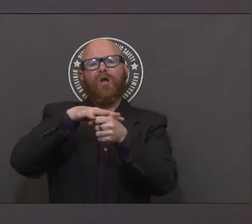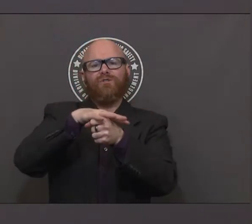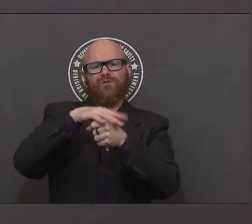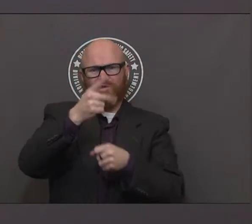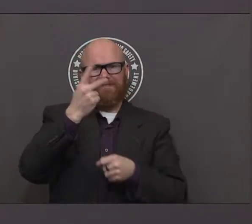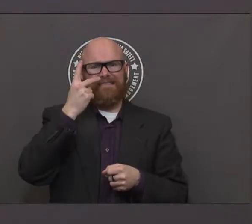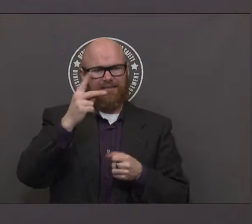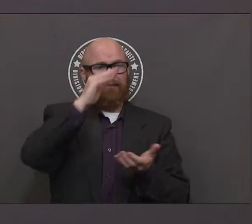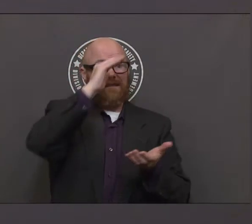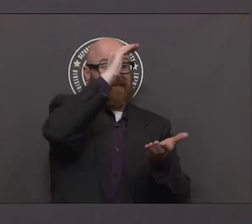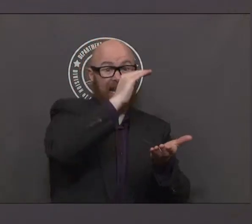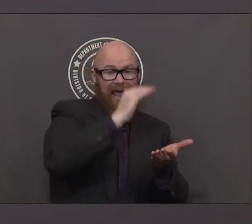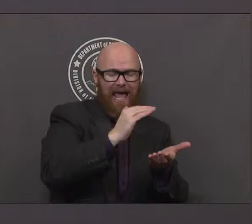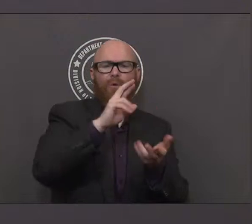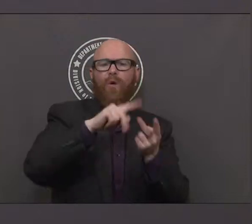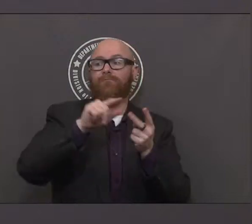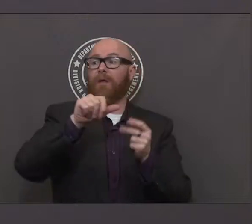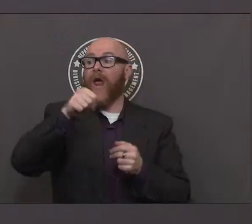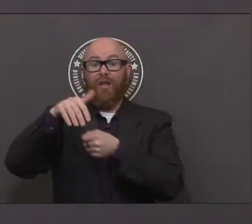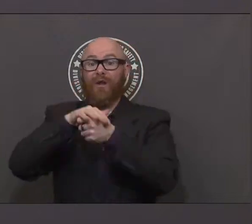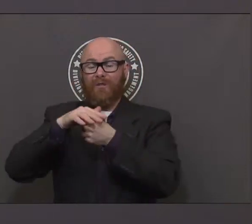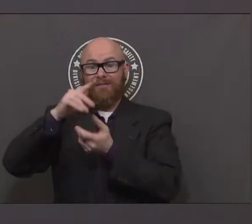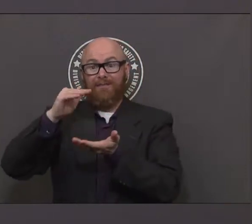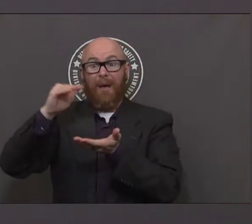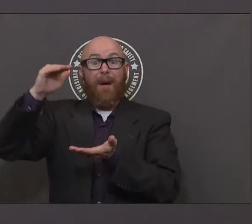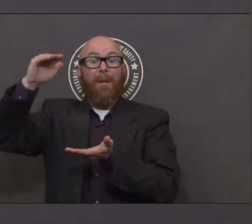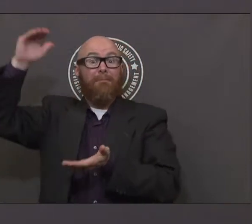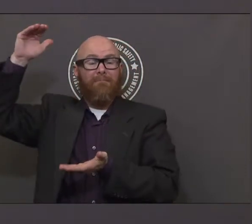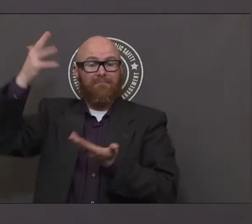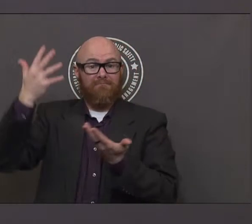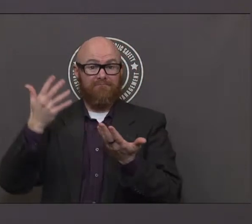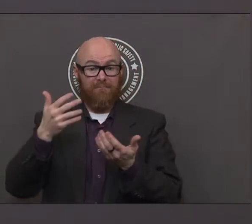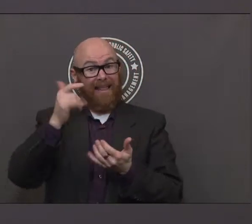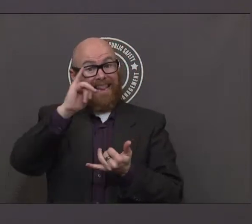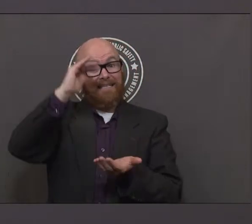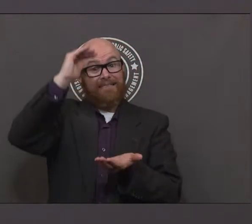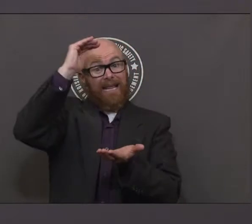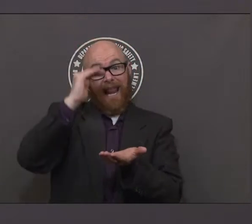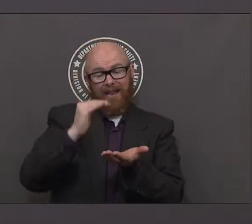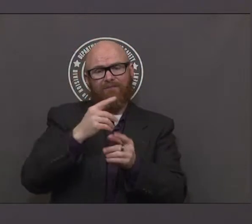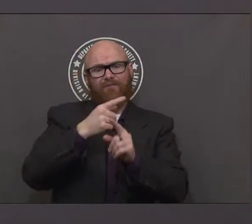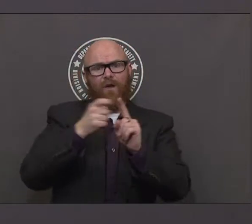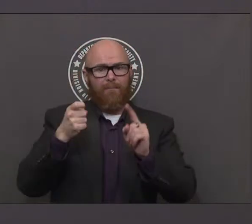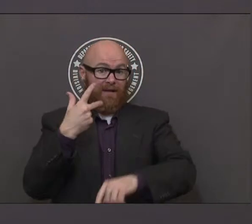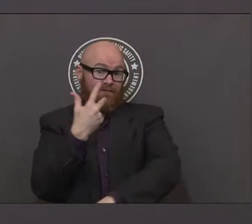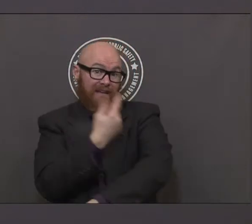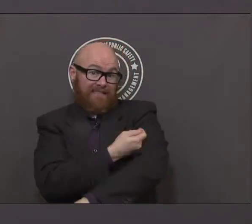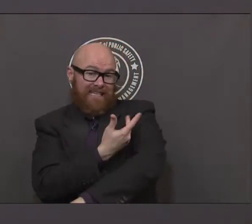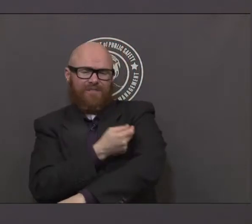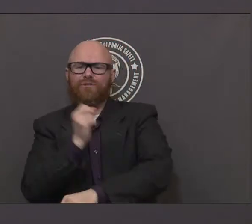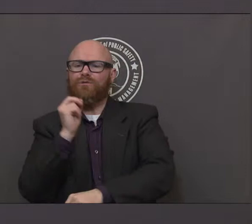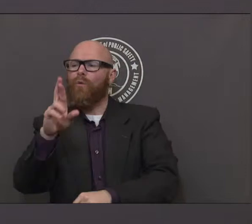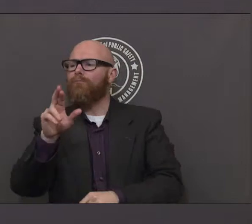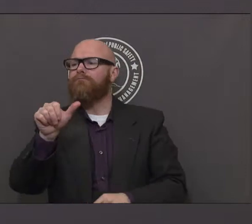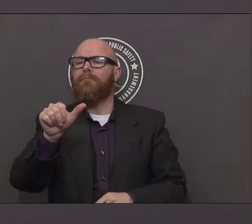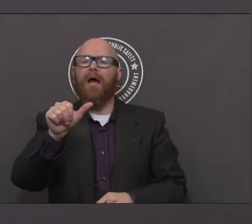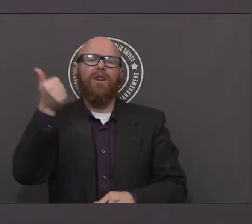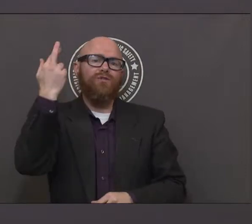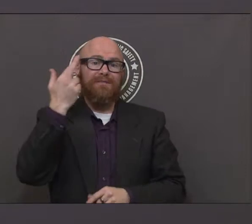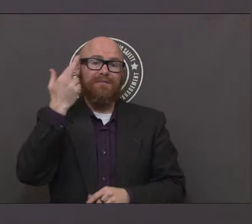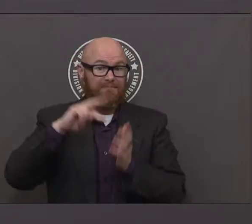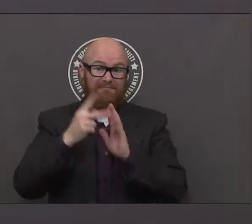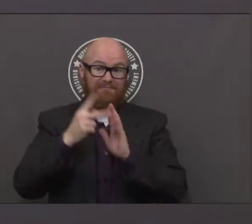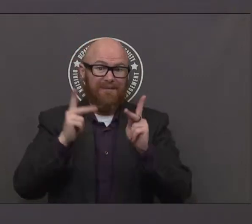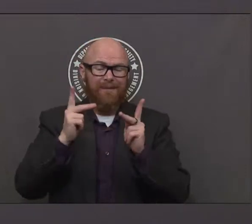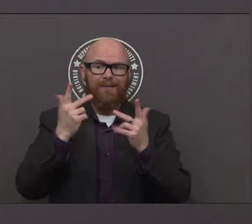seeing this happening? And is the decline because of the vaccine getting out to older populations? Or are there other reasons where